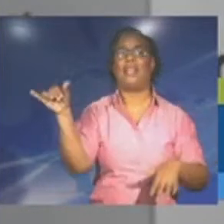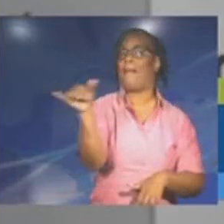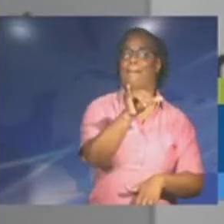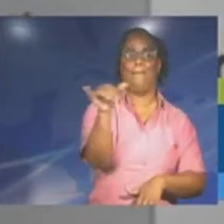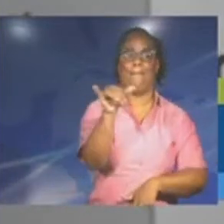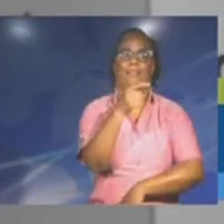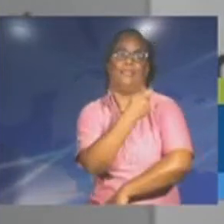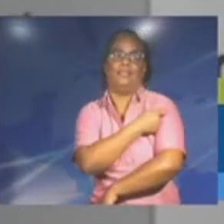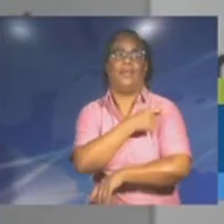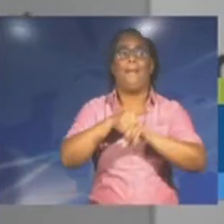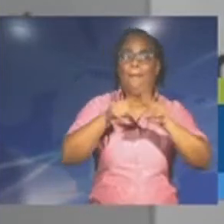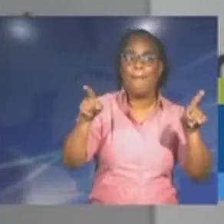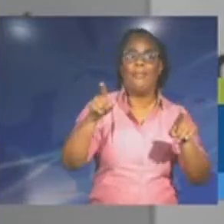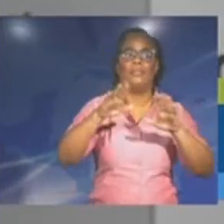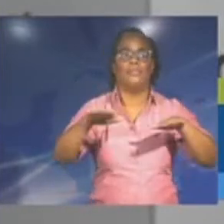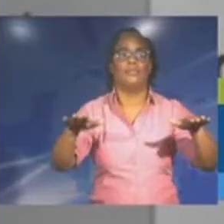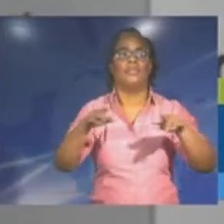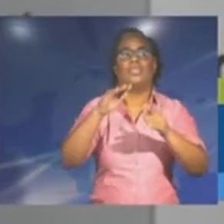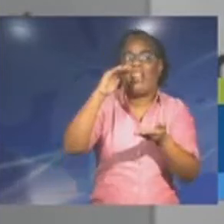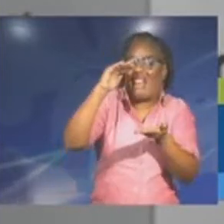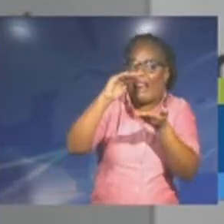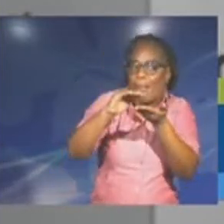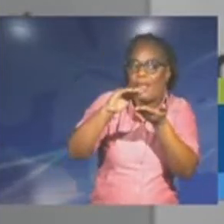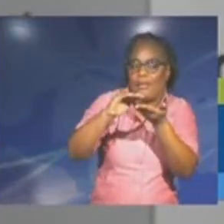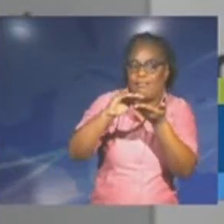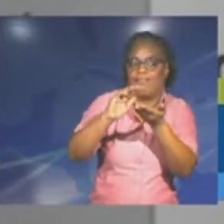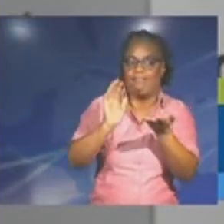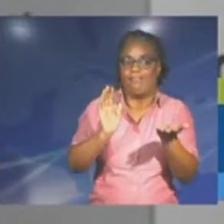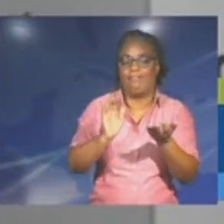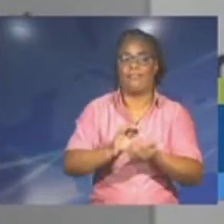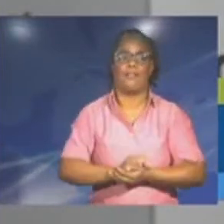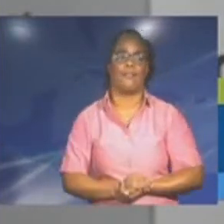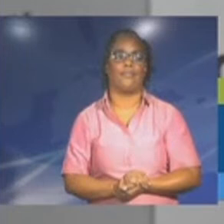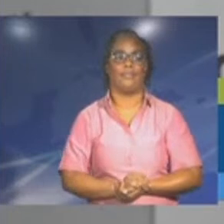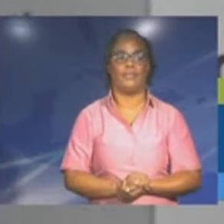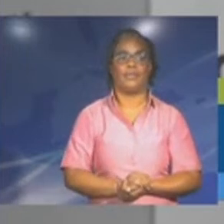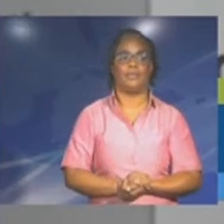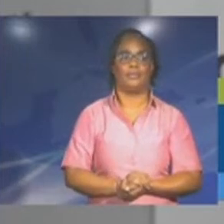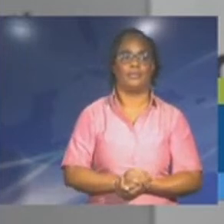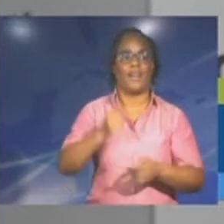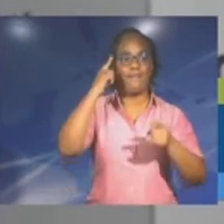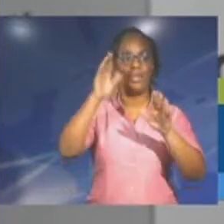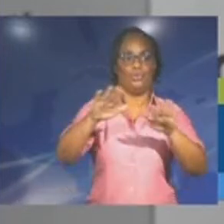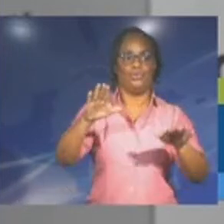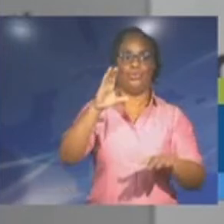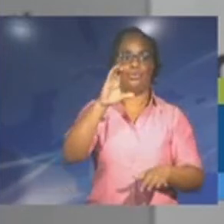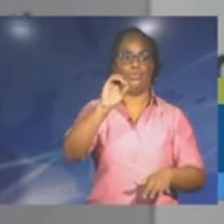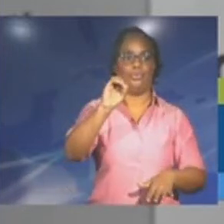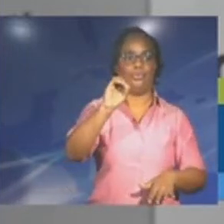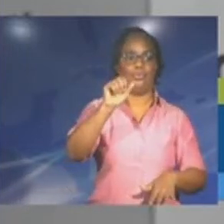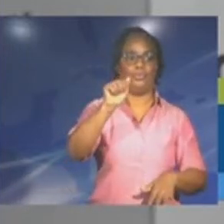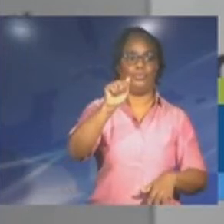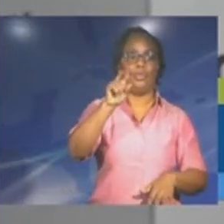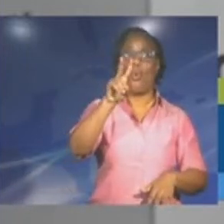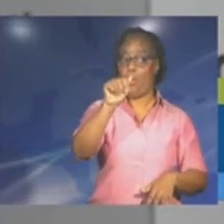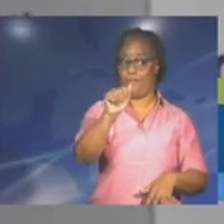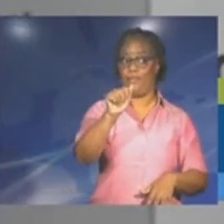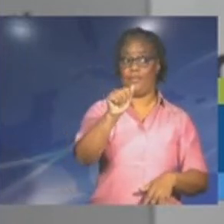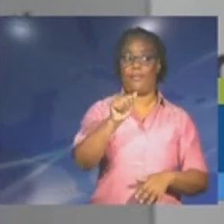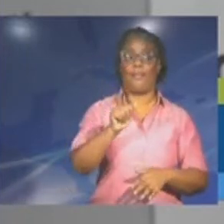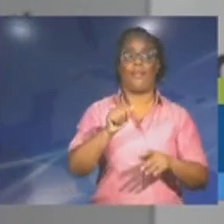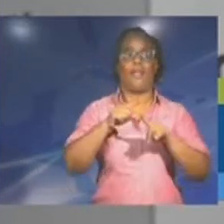give vaccination. So it's a 0.2 ml dose as opposed to a 0.3. It requires mixing at the site